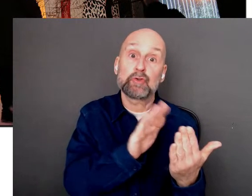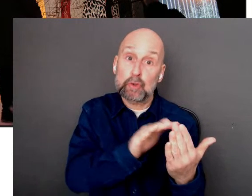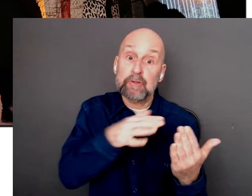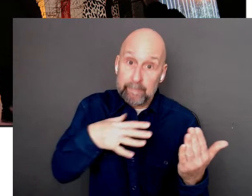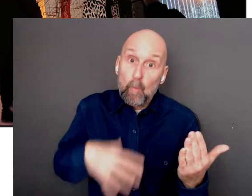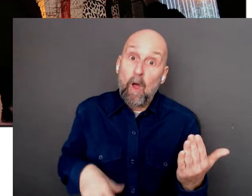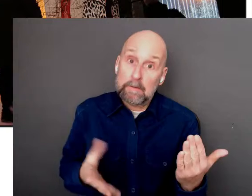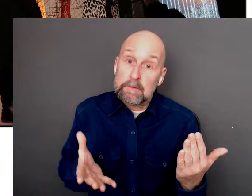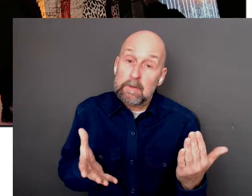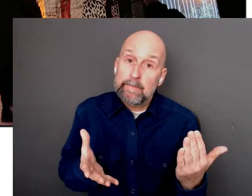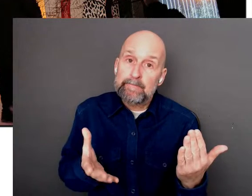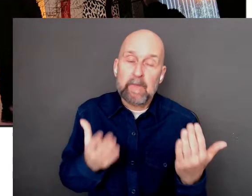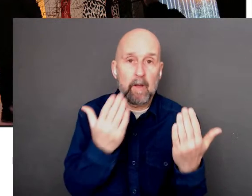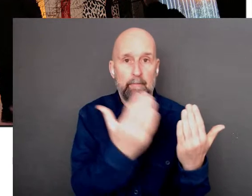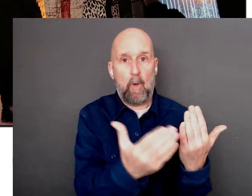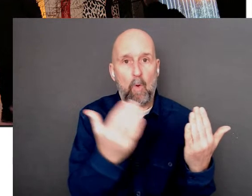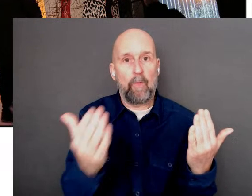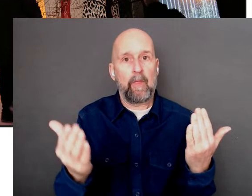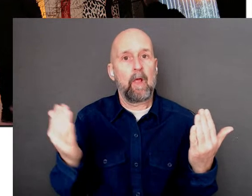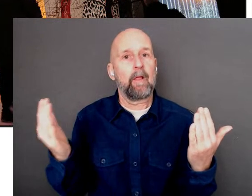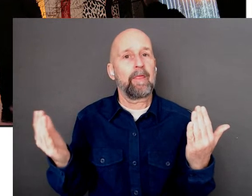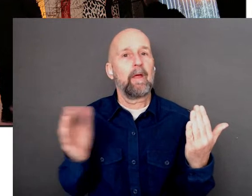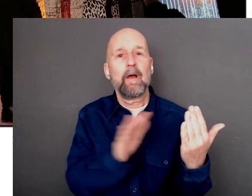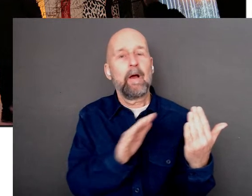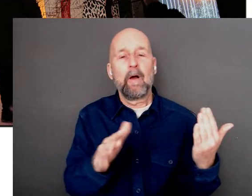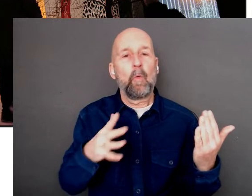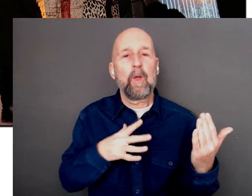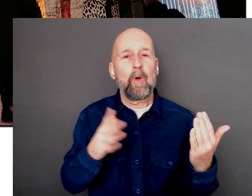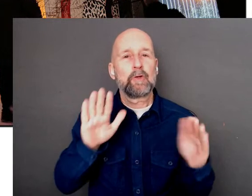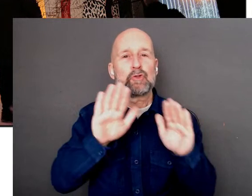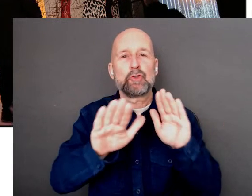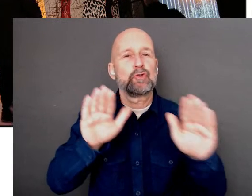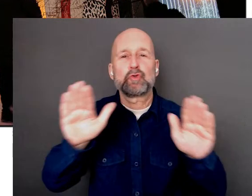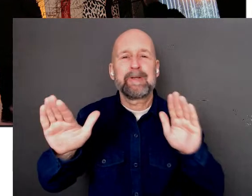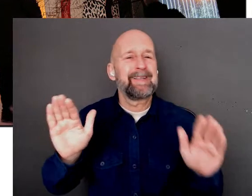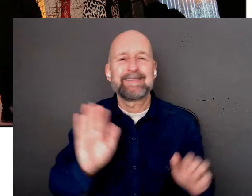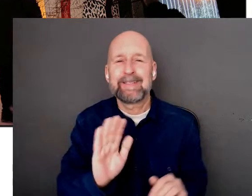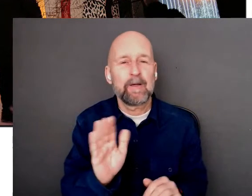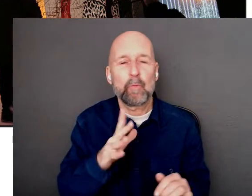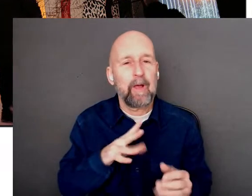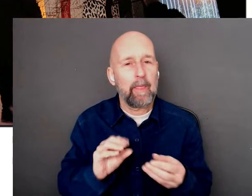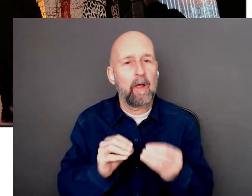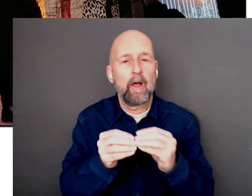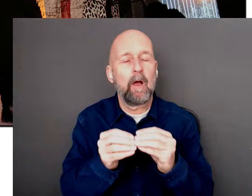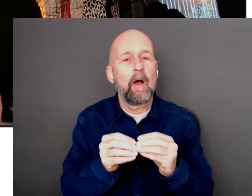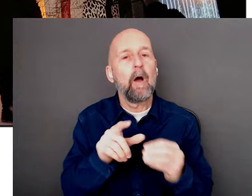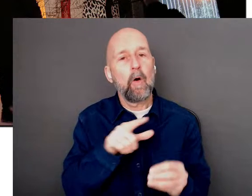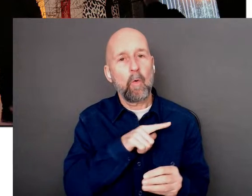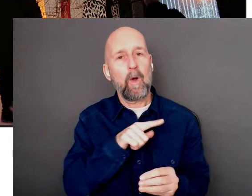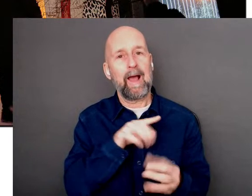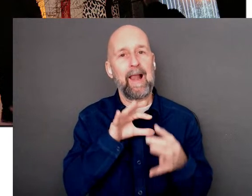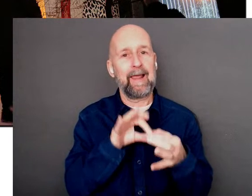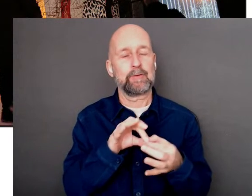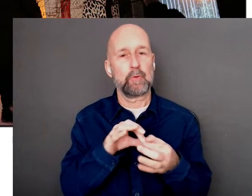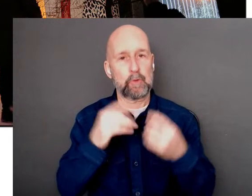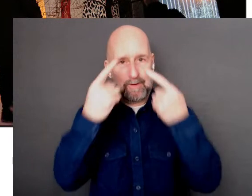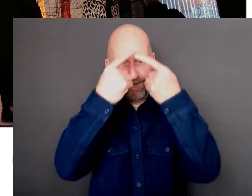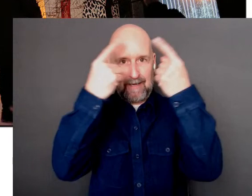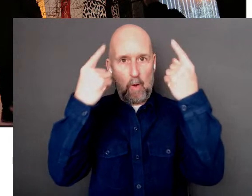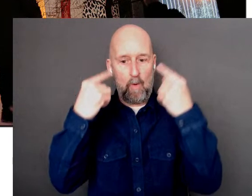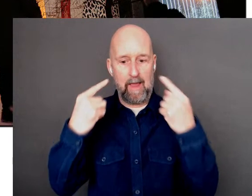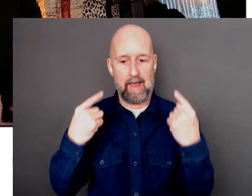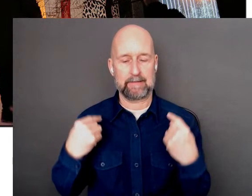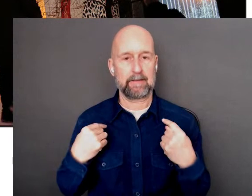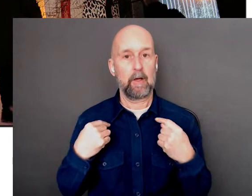really didn't want to have like these giant touchscreens. Basically, it's mostly based around your silhouette that we're tracking and that